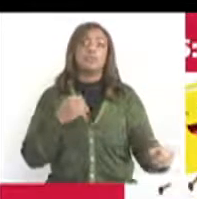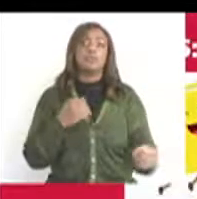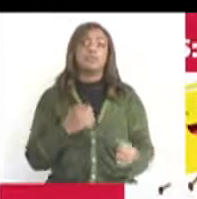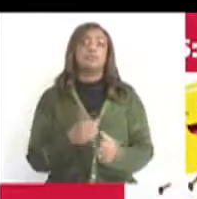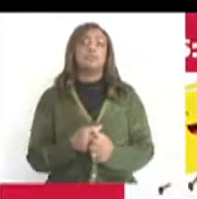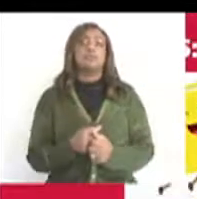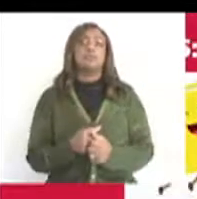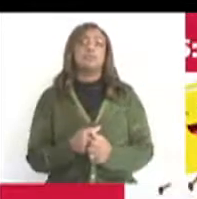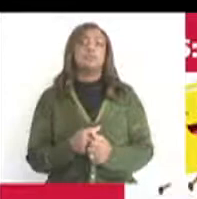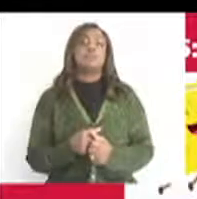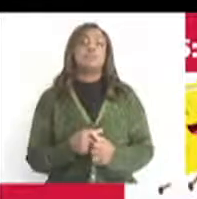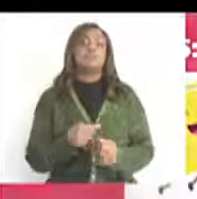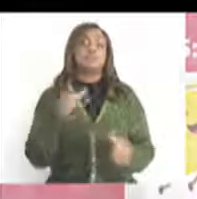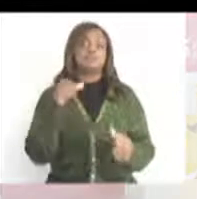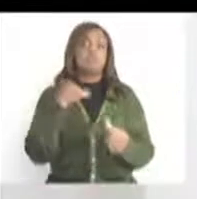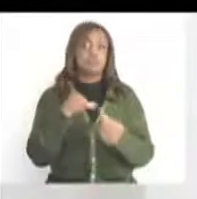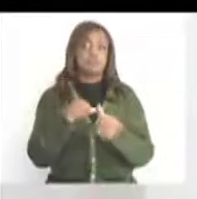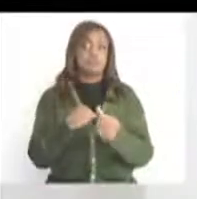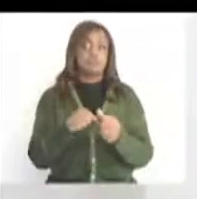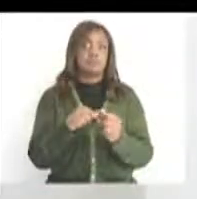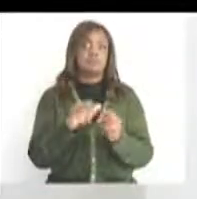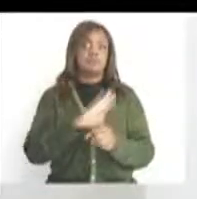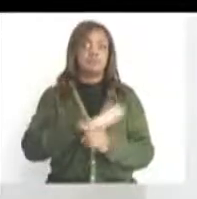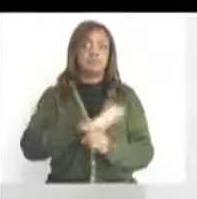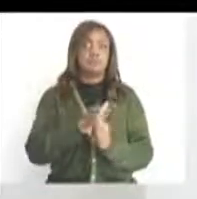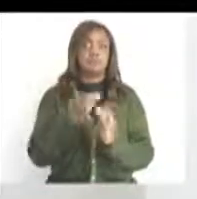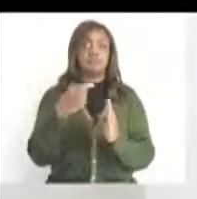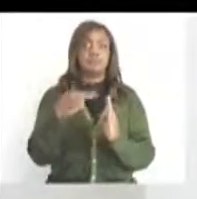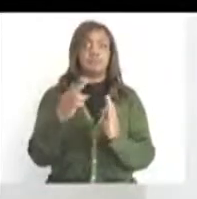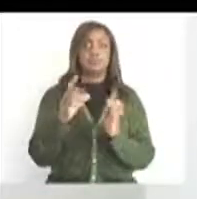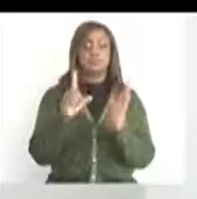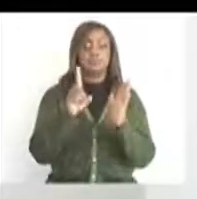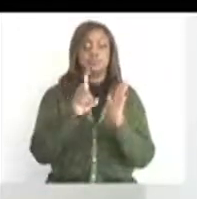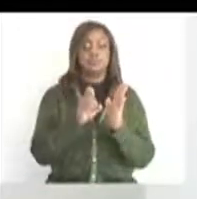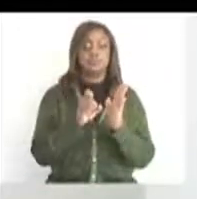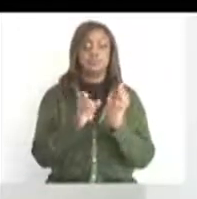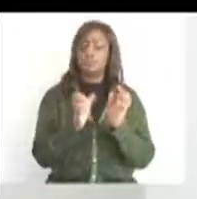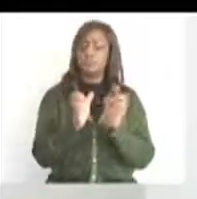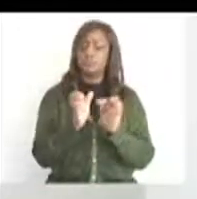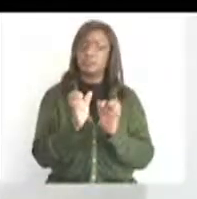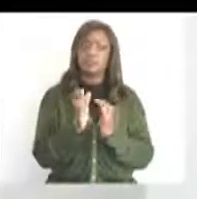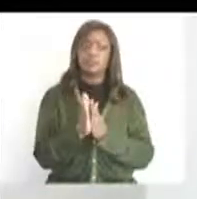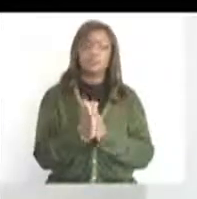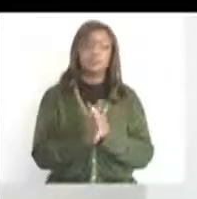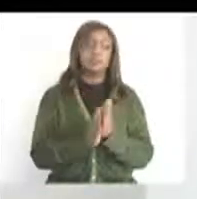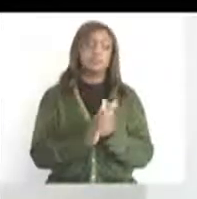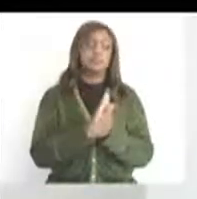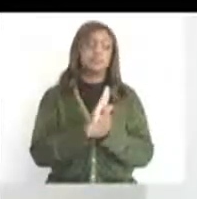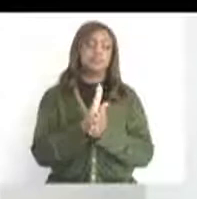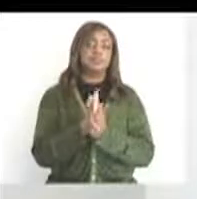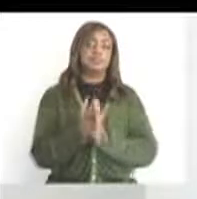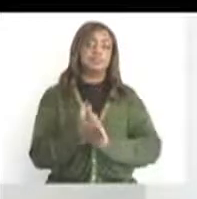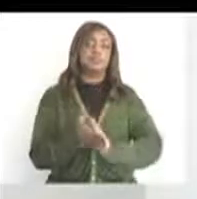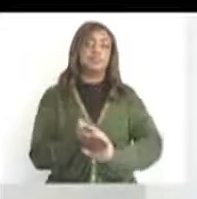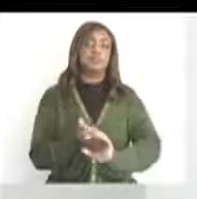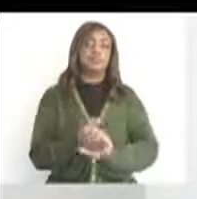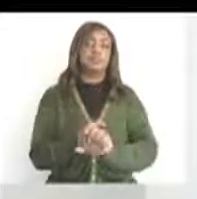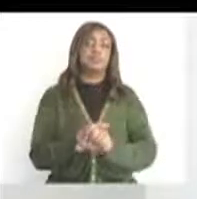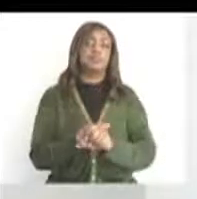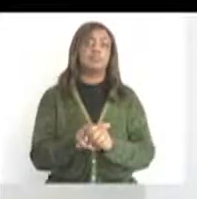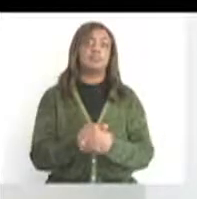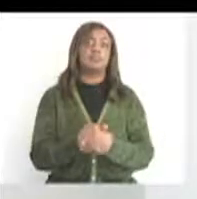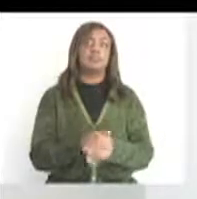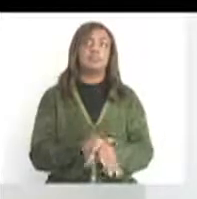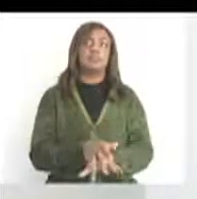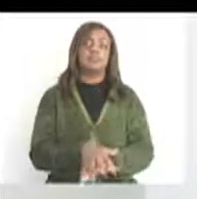today, boys and girls, Chanel, let's take our sanitizer. We spray it on our hands. Then we